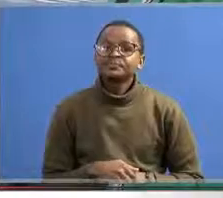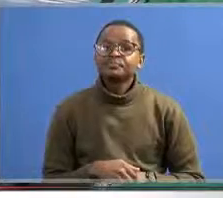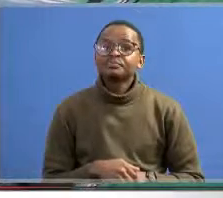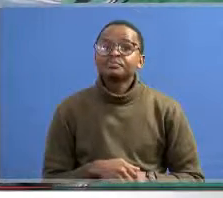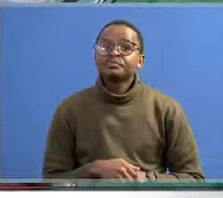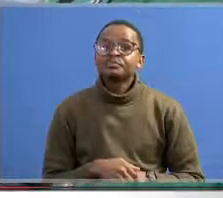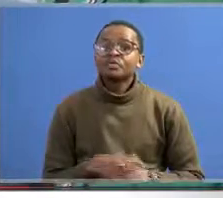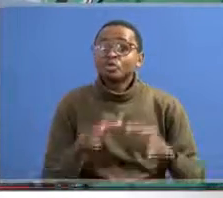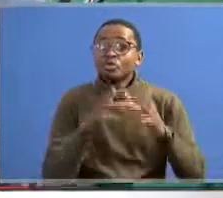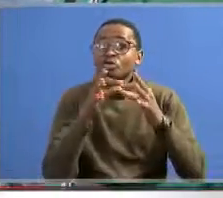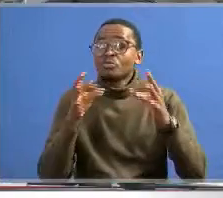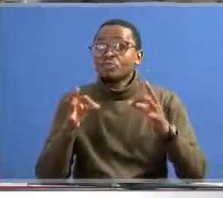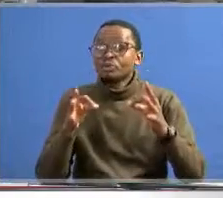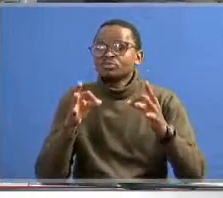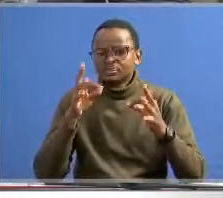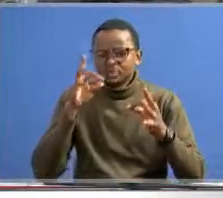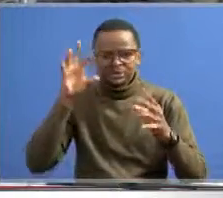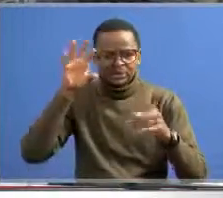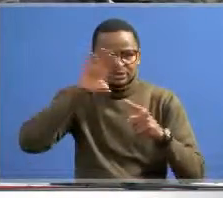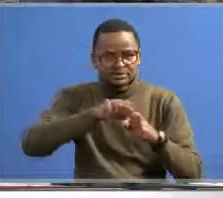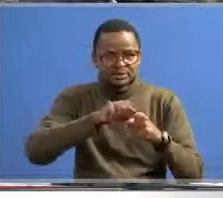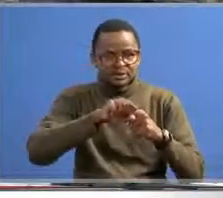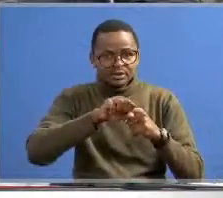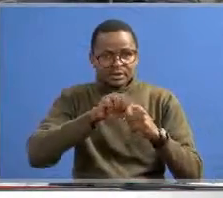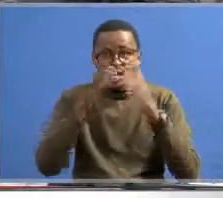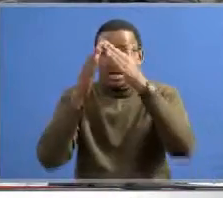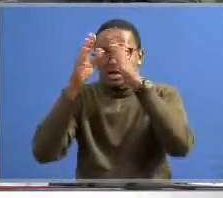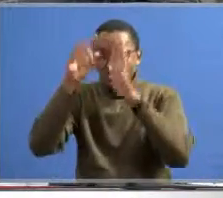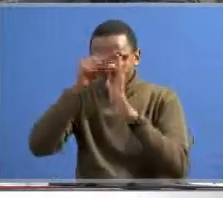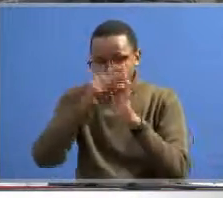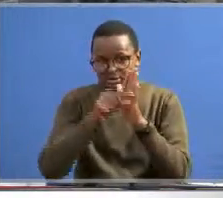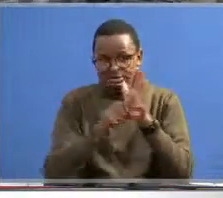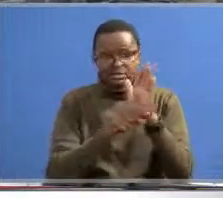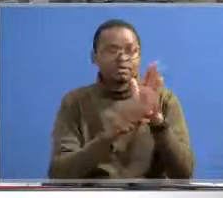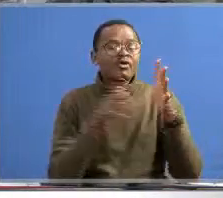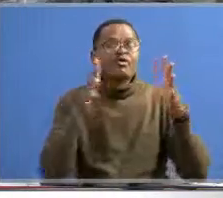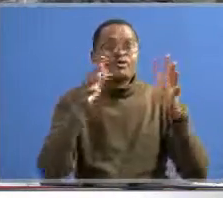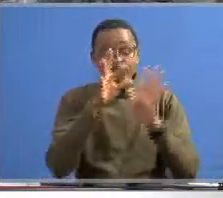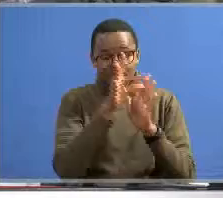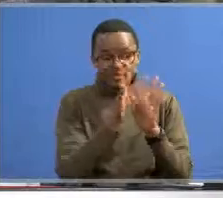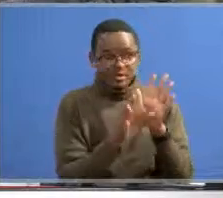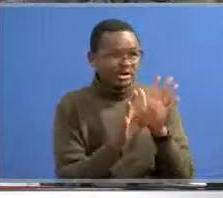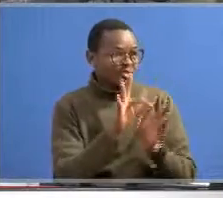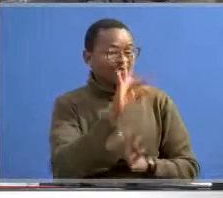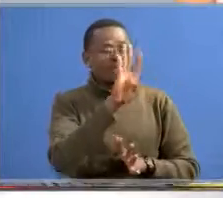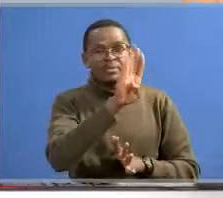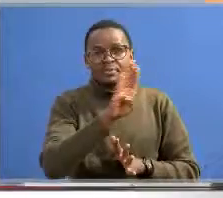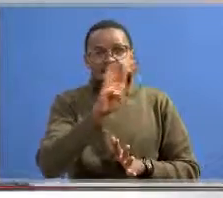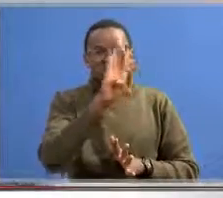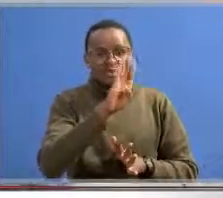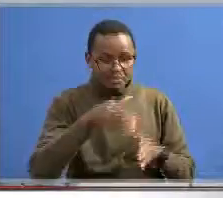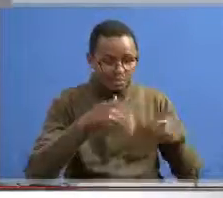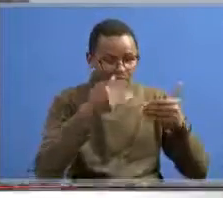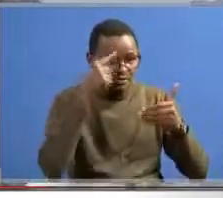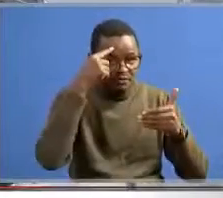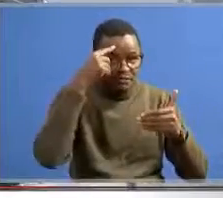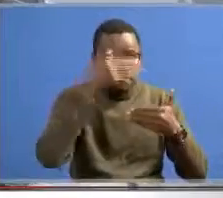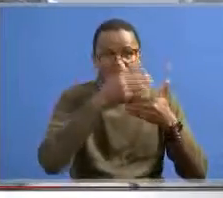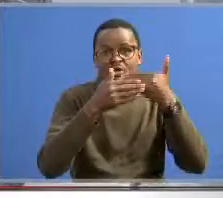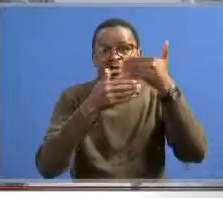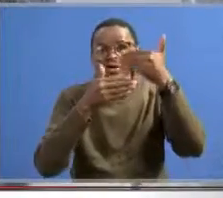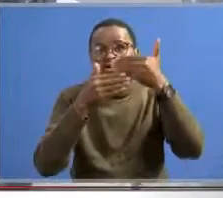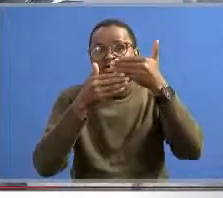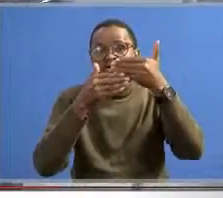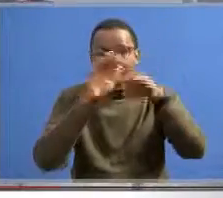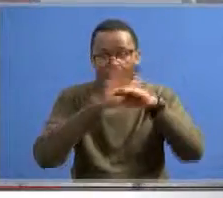As a measure to facilitate the realization of the housing agenda under President Uhuru Kenyatta's Big Four, 3 billion shillings were allocated for the construction